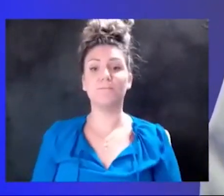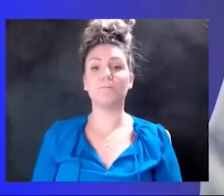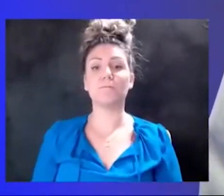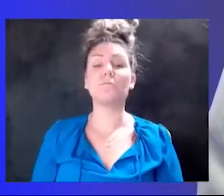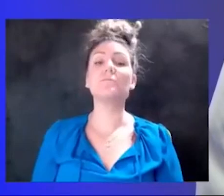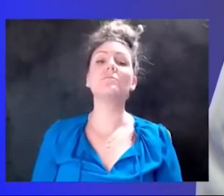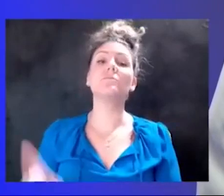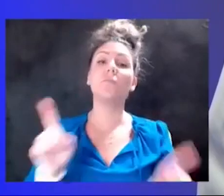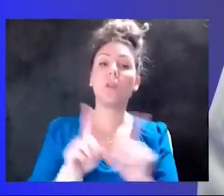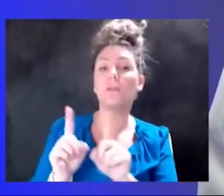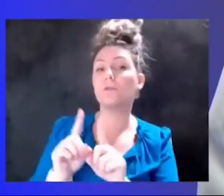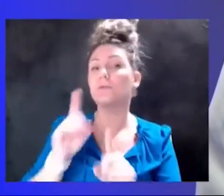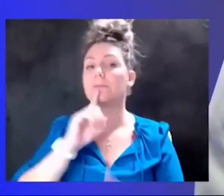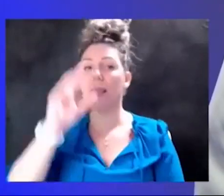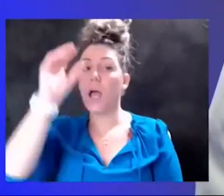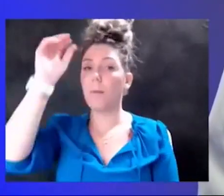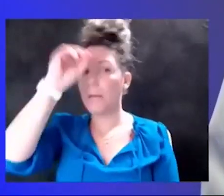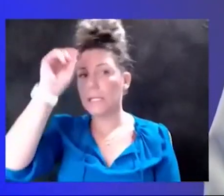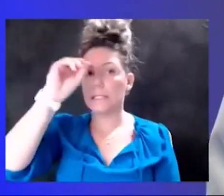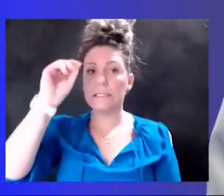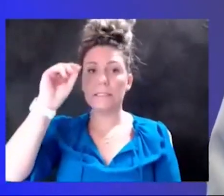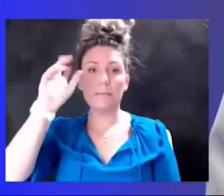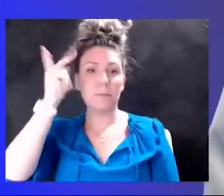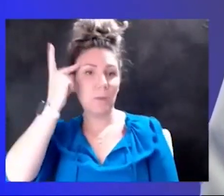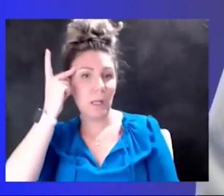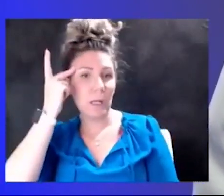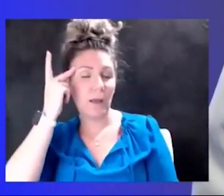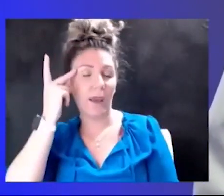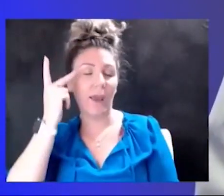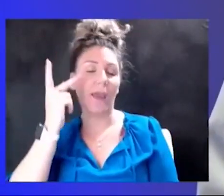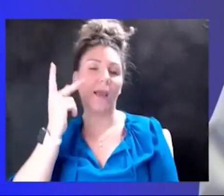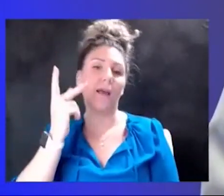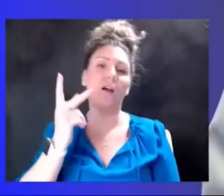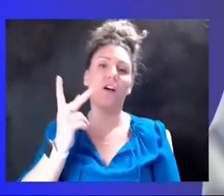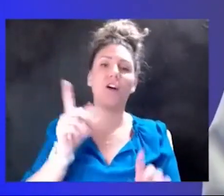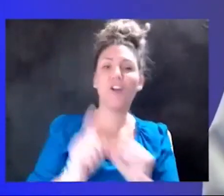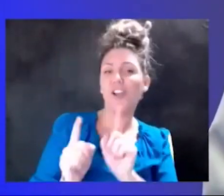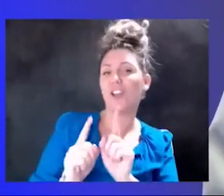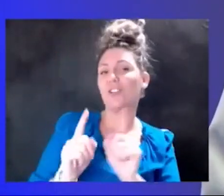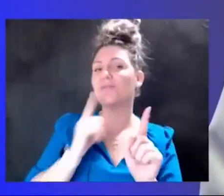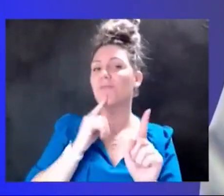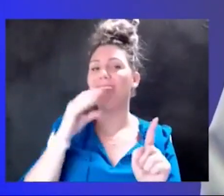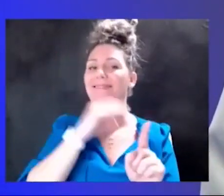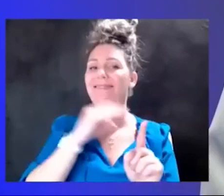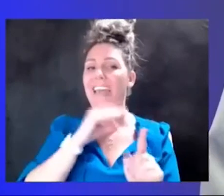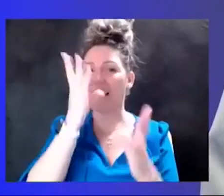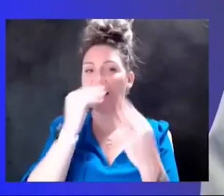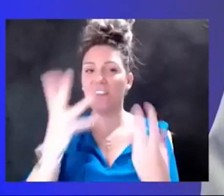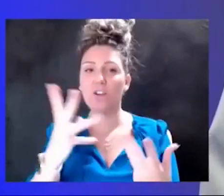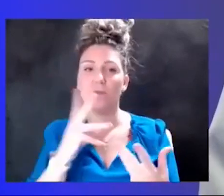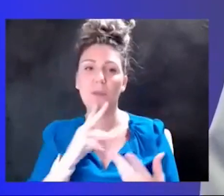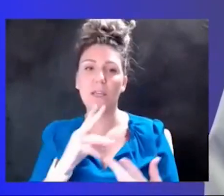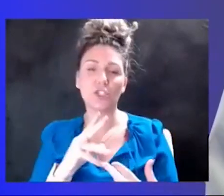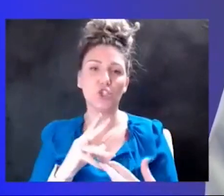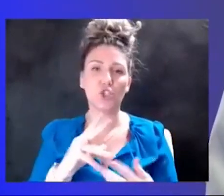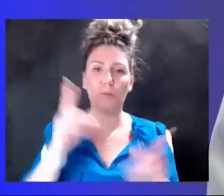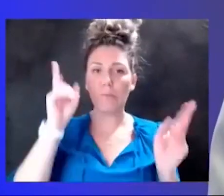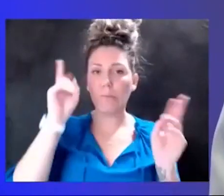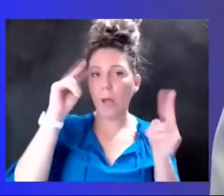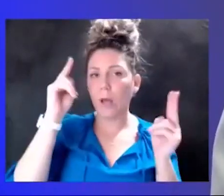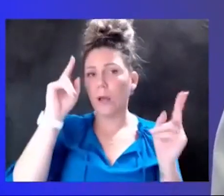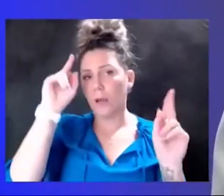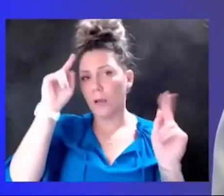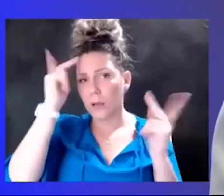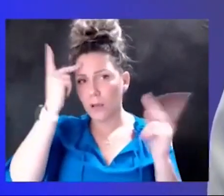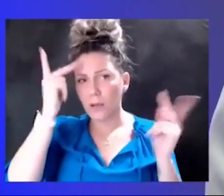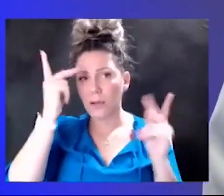the opinion and the misinformed opinion or getting misinformation, because we know there are large misinformation